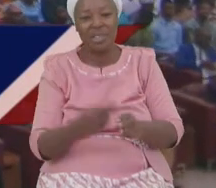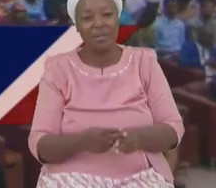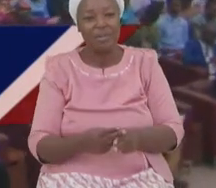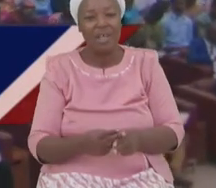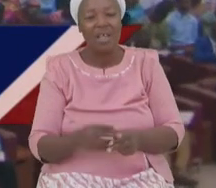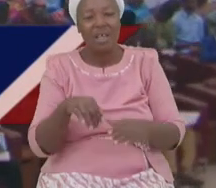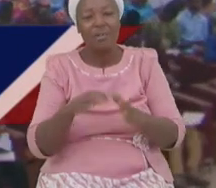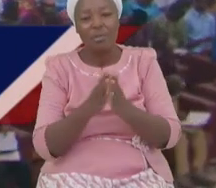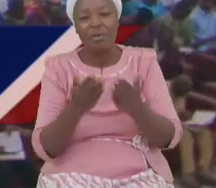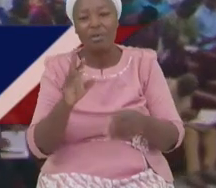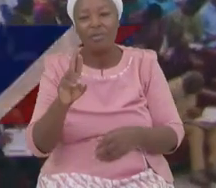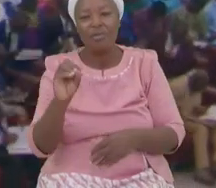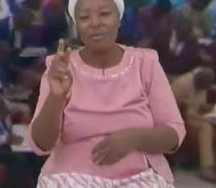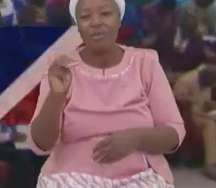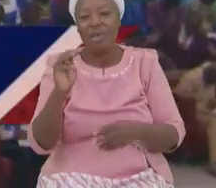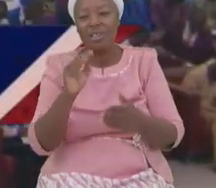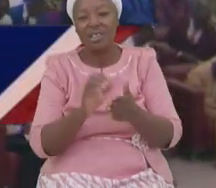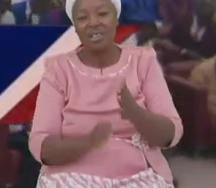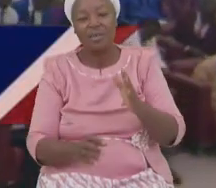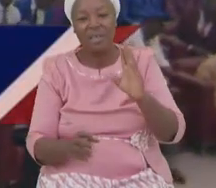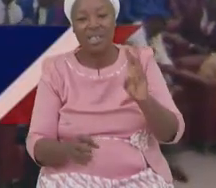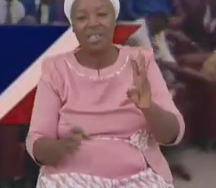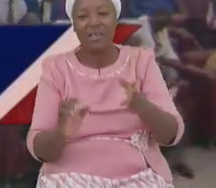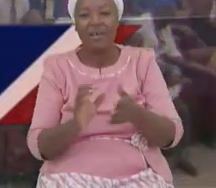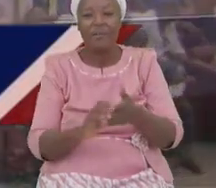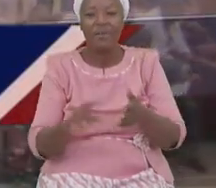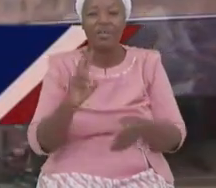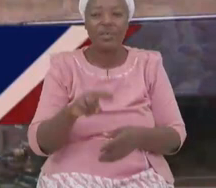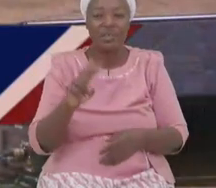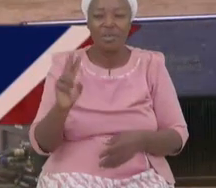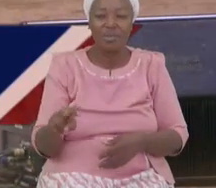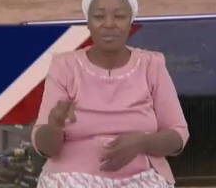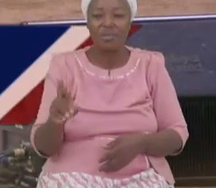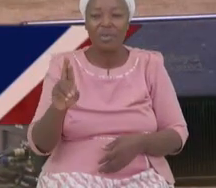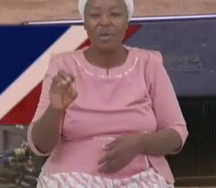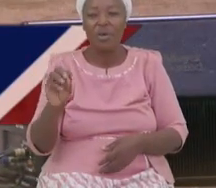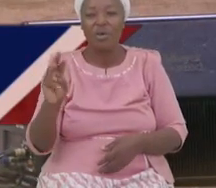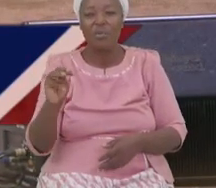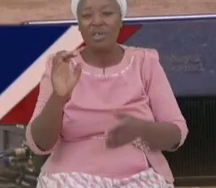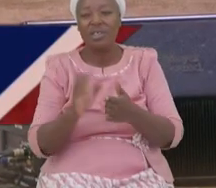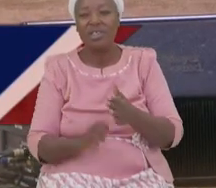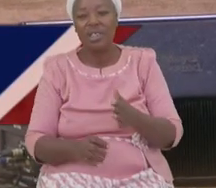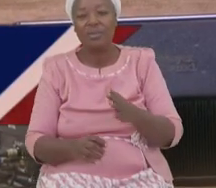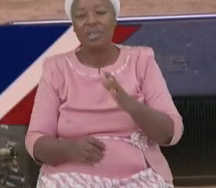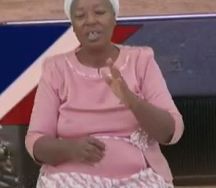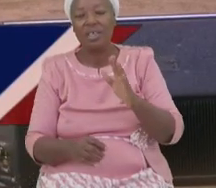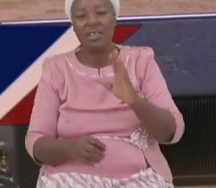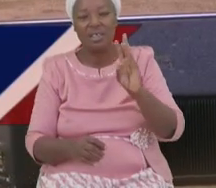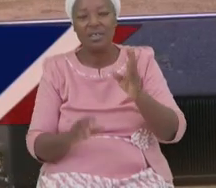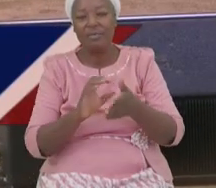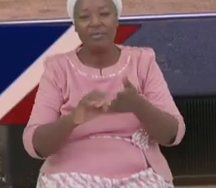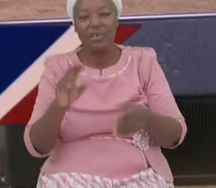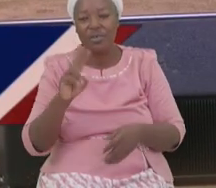6. I'm reading from verse 22. Romans chapter 6, verse